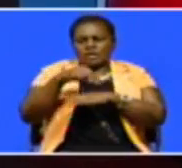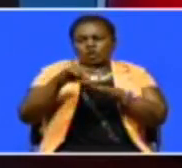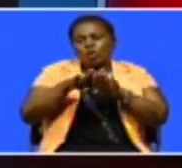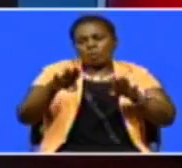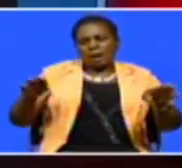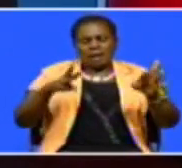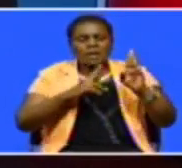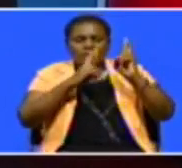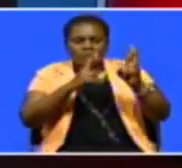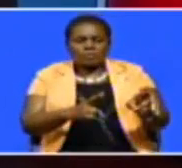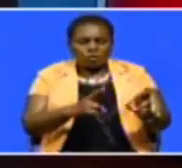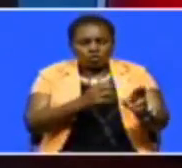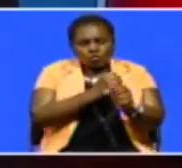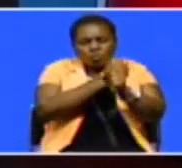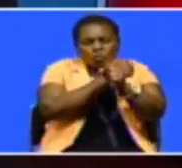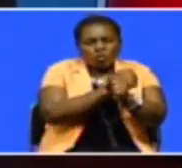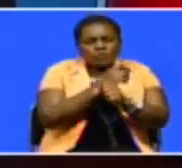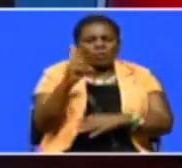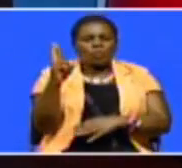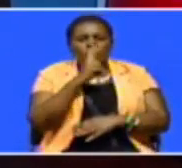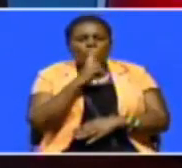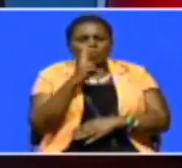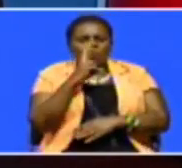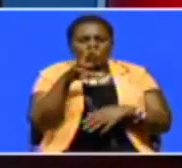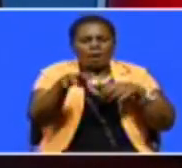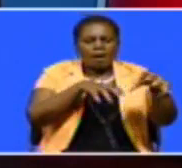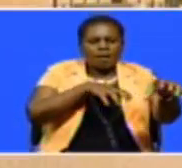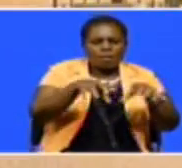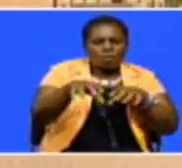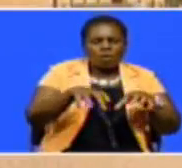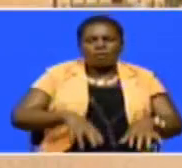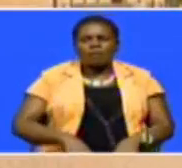it takes to protect these endangered wild animals.